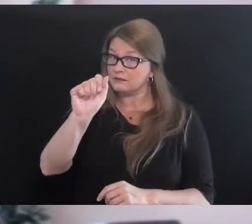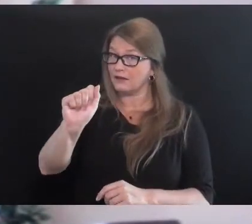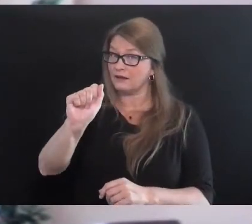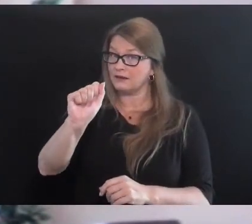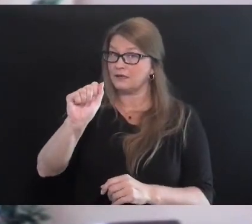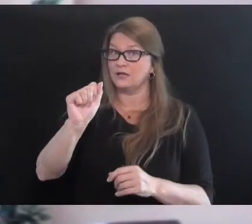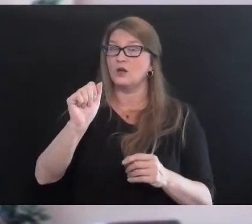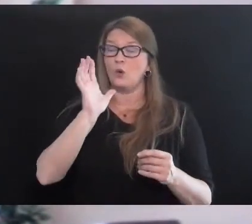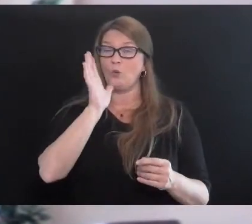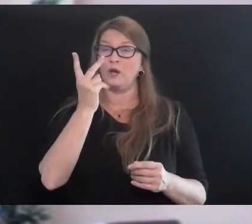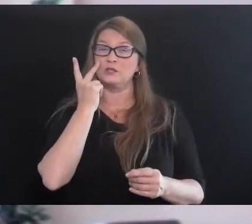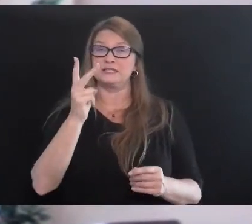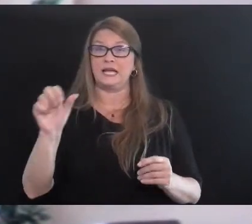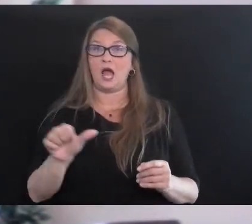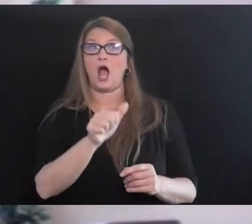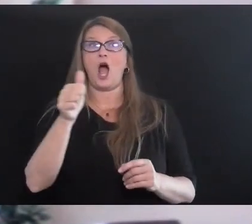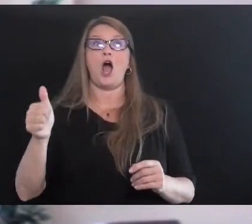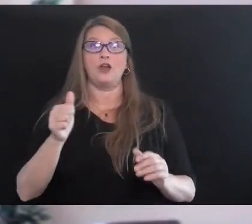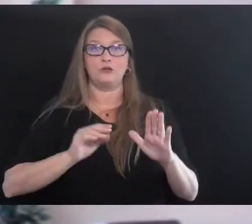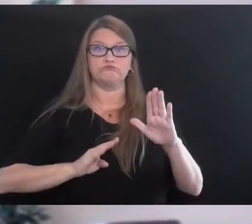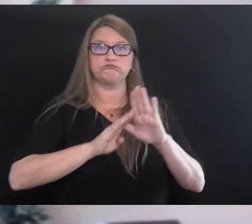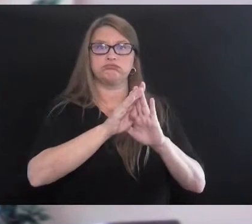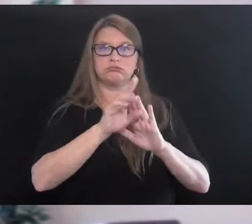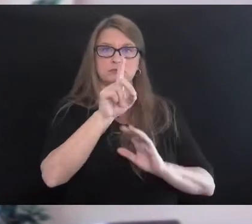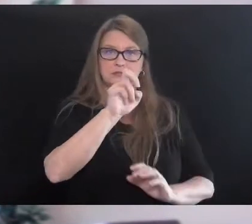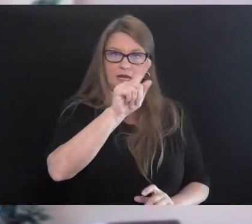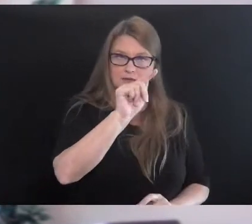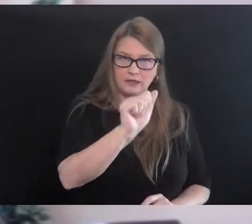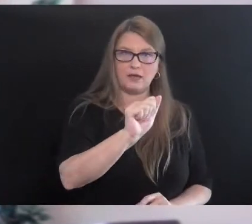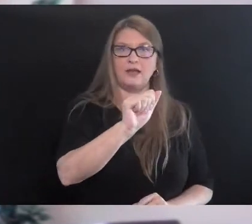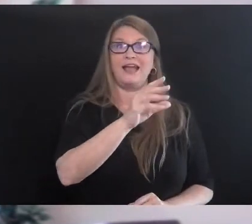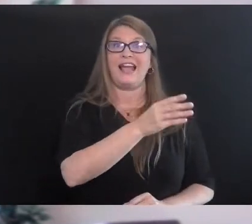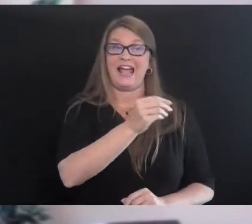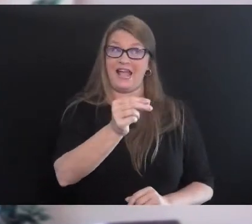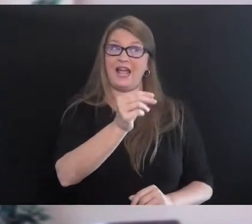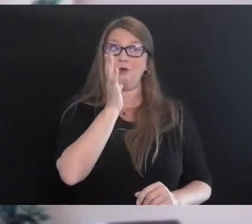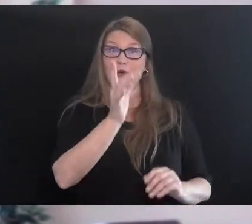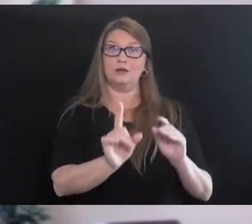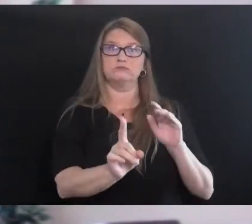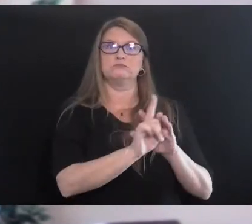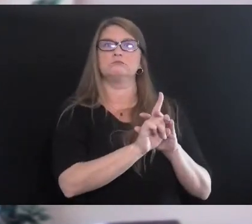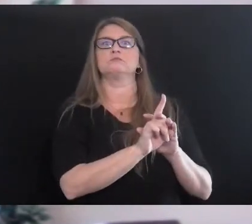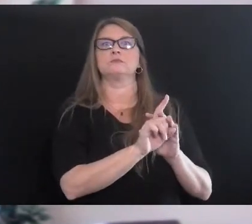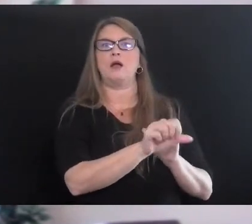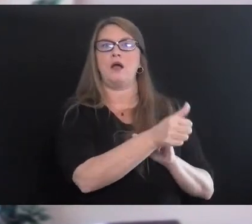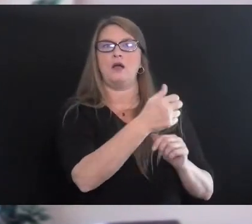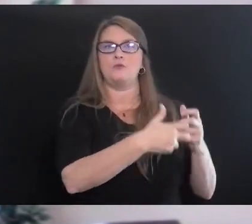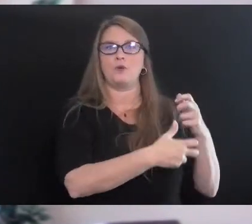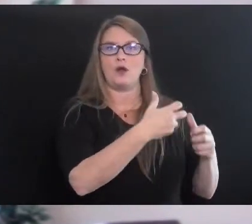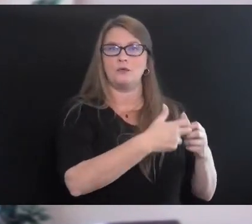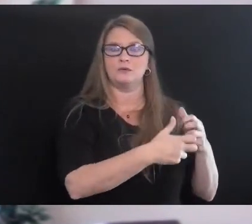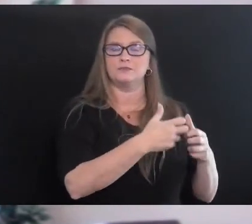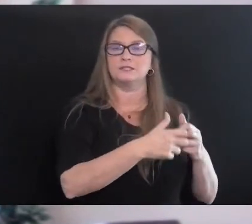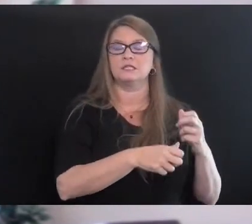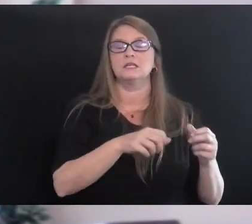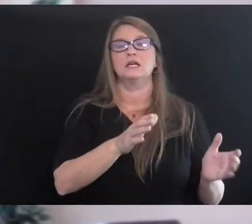surge initially from the Delta variant, which is going to cause a lot of problems. And that's why we need to get boosted and immunized here in West Virginia